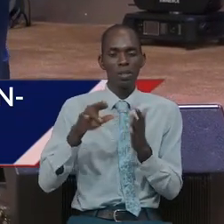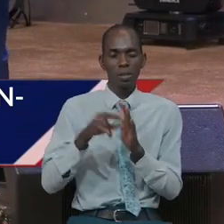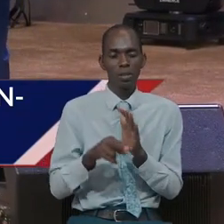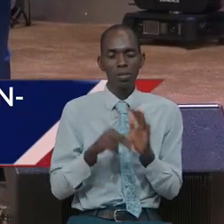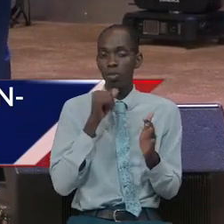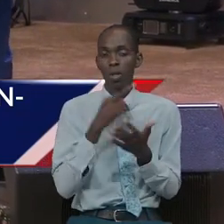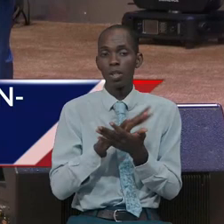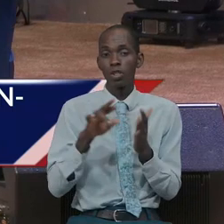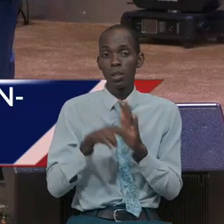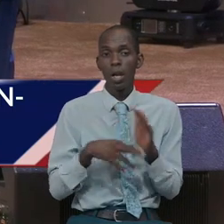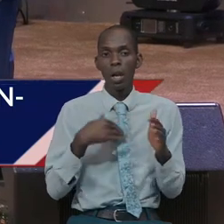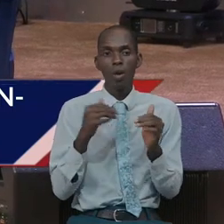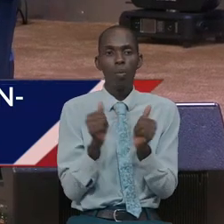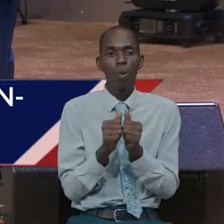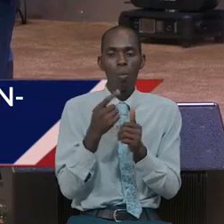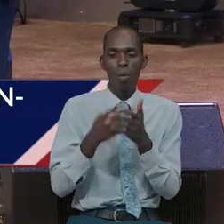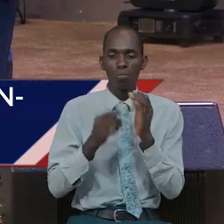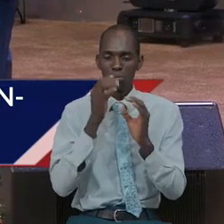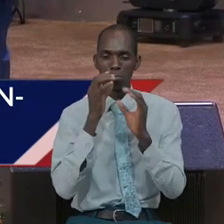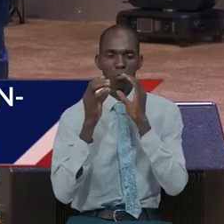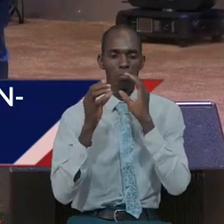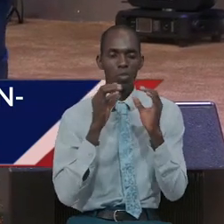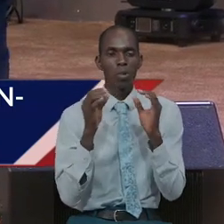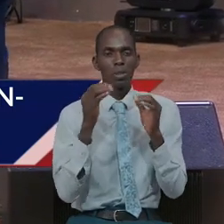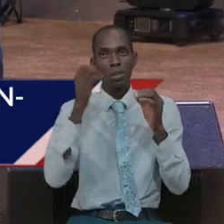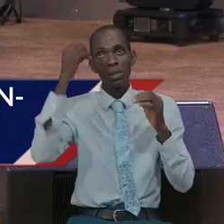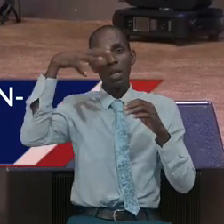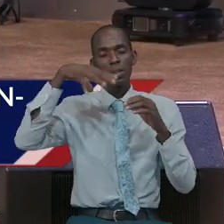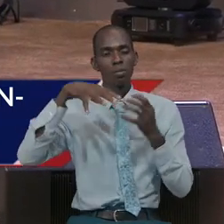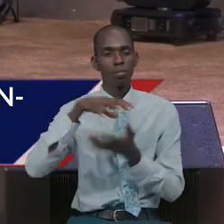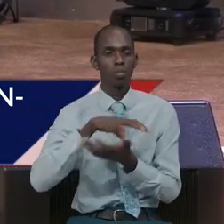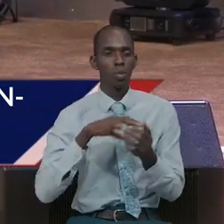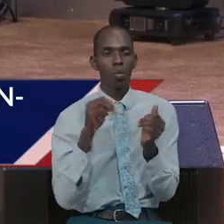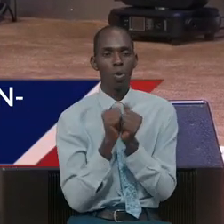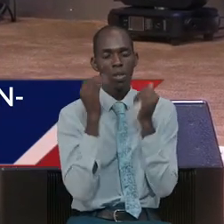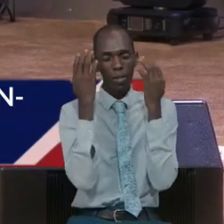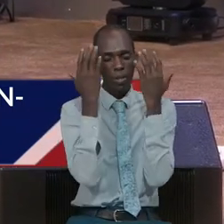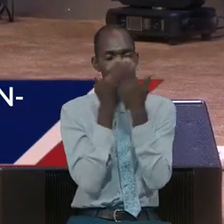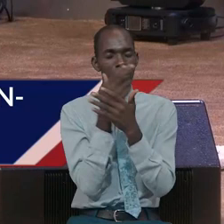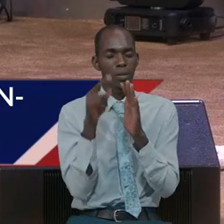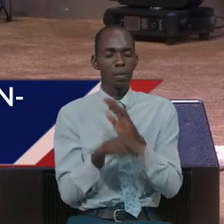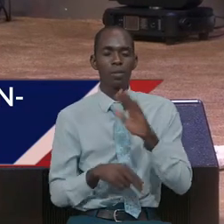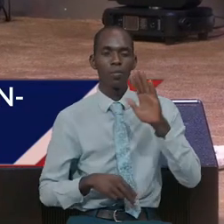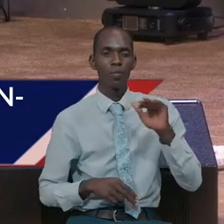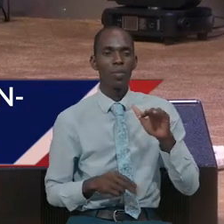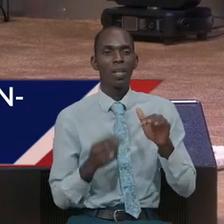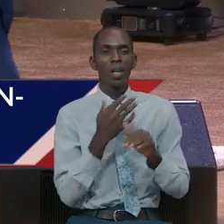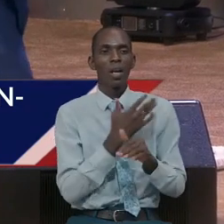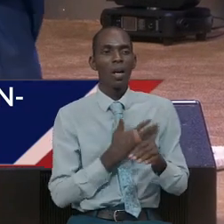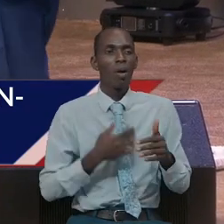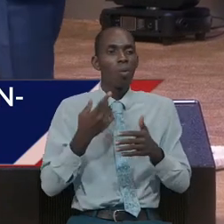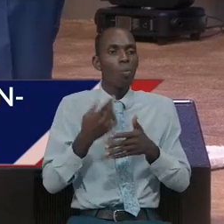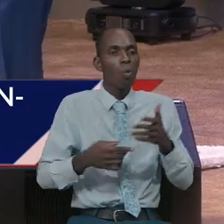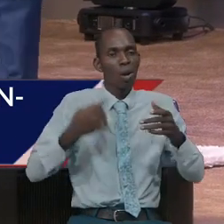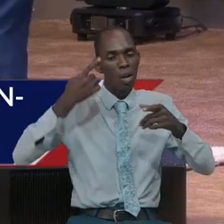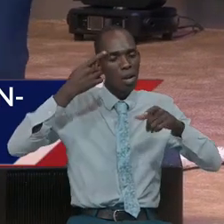what communion has light with darkness? Verse 15, in verse 15, and what concord has Christ